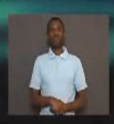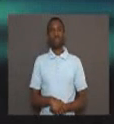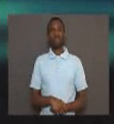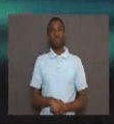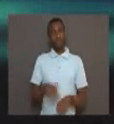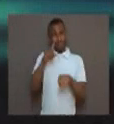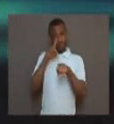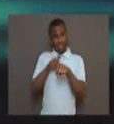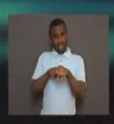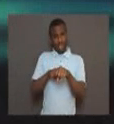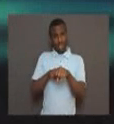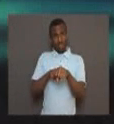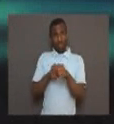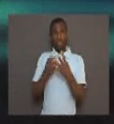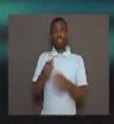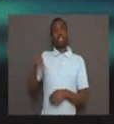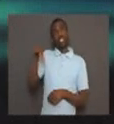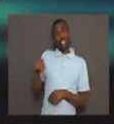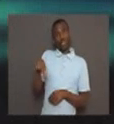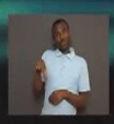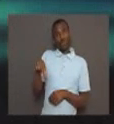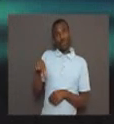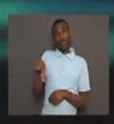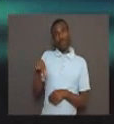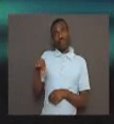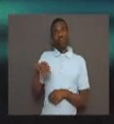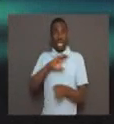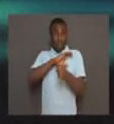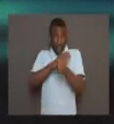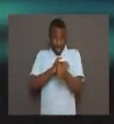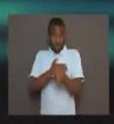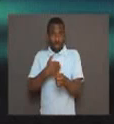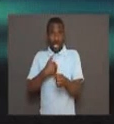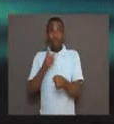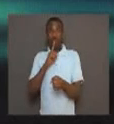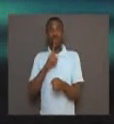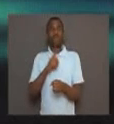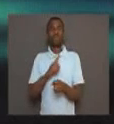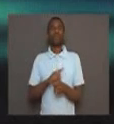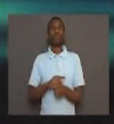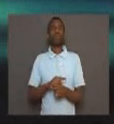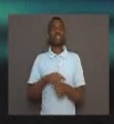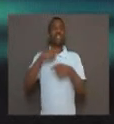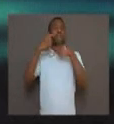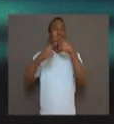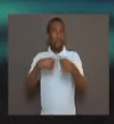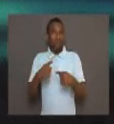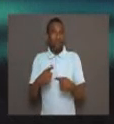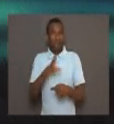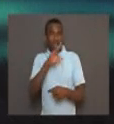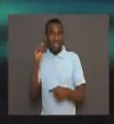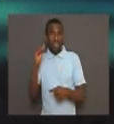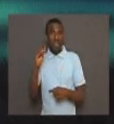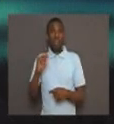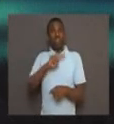In time, the charge on the capacitor will be gone, and the